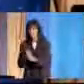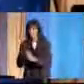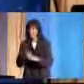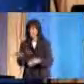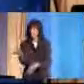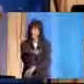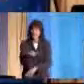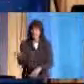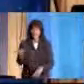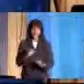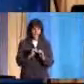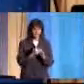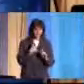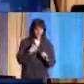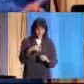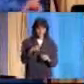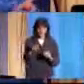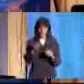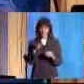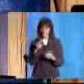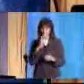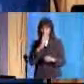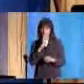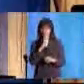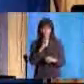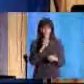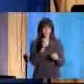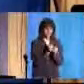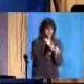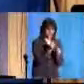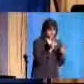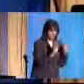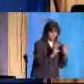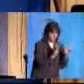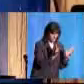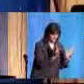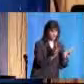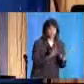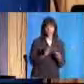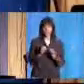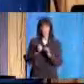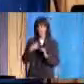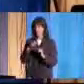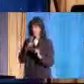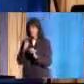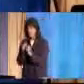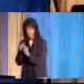do I speak? How do we speak? And from that, we can learn how to pray.